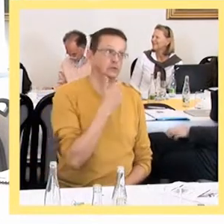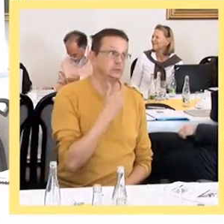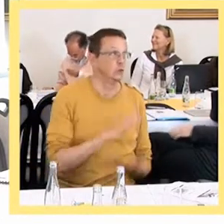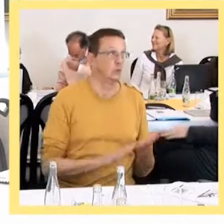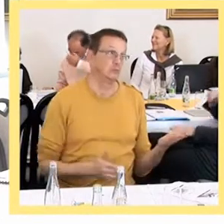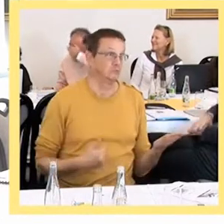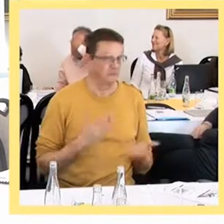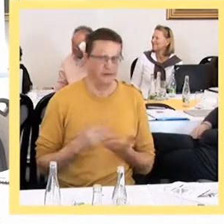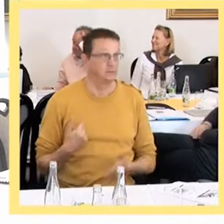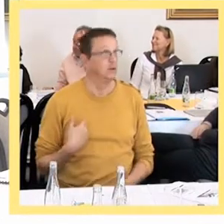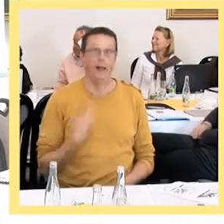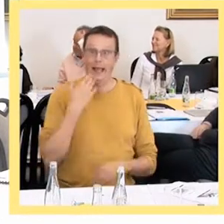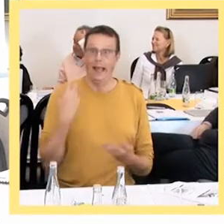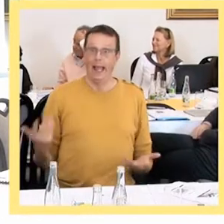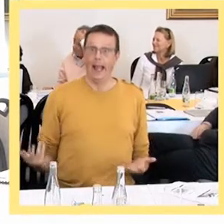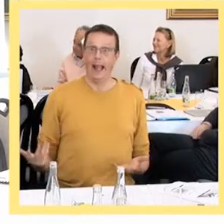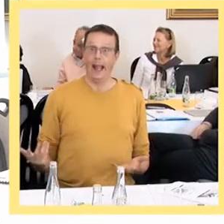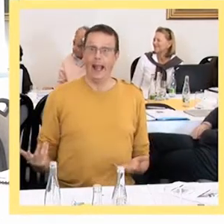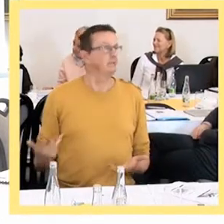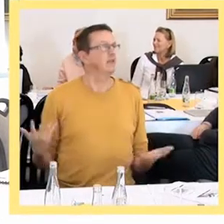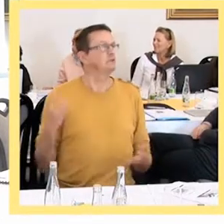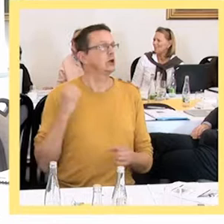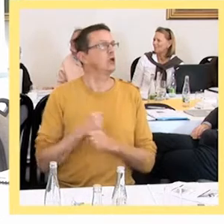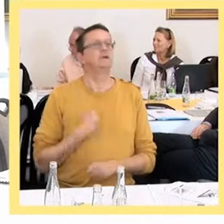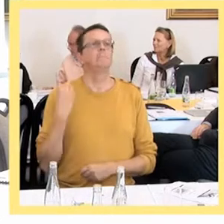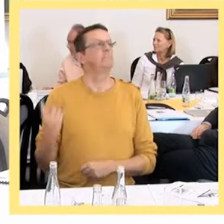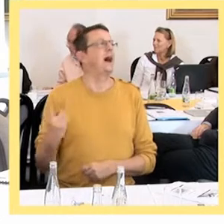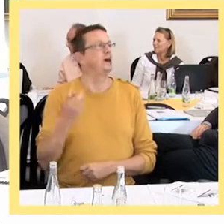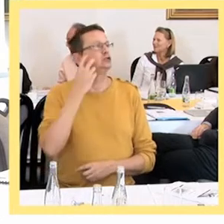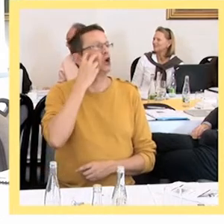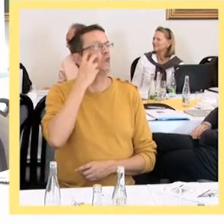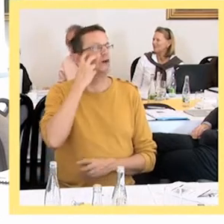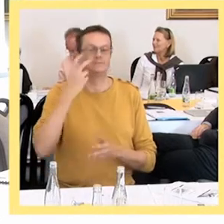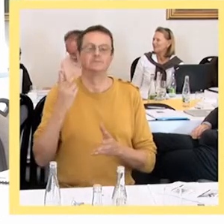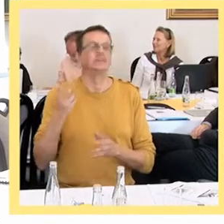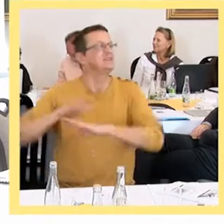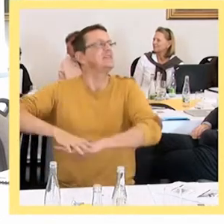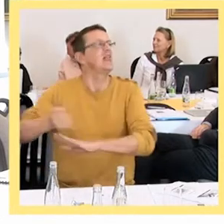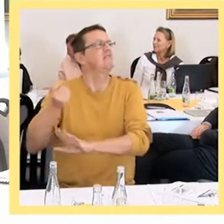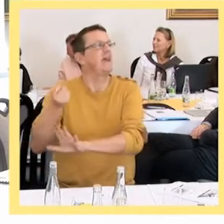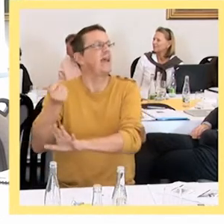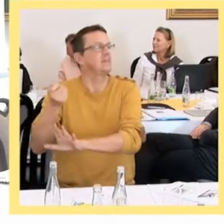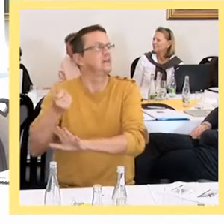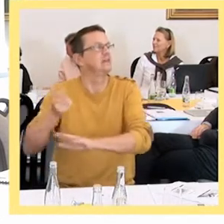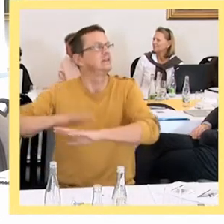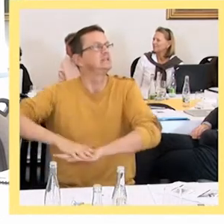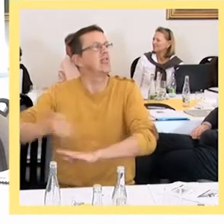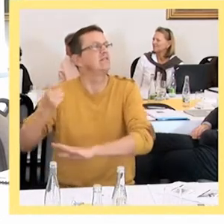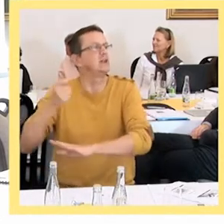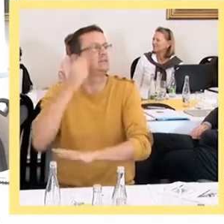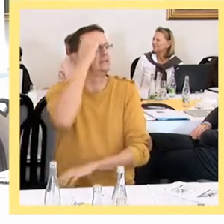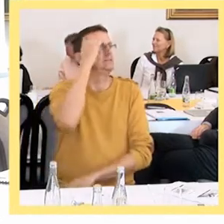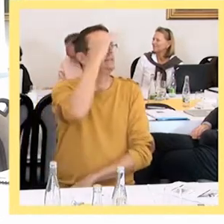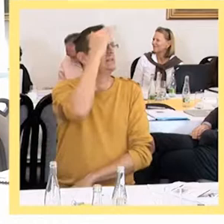just, they simply didn't understand what they should do, so they're covered in chemical and they just said, sit there and wait and we'll think about it, which